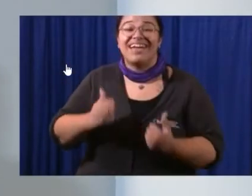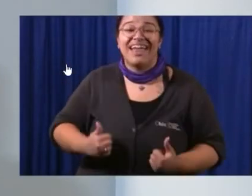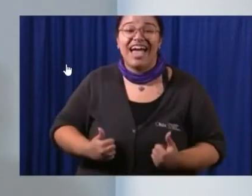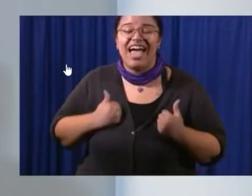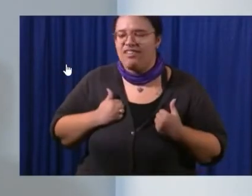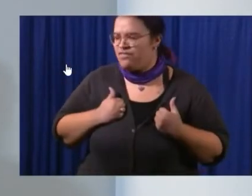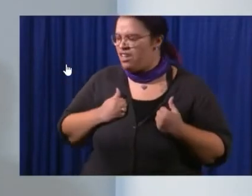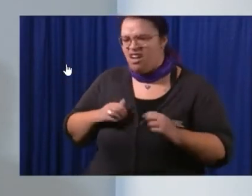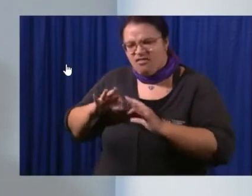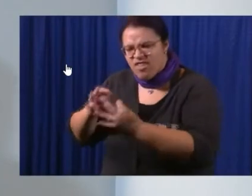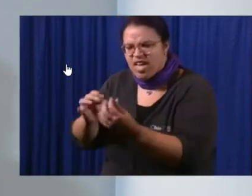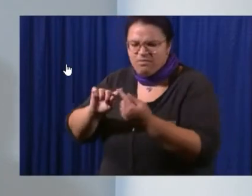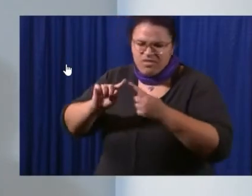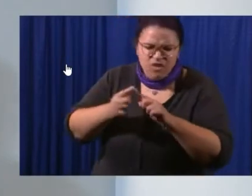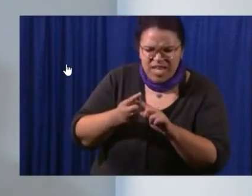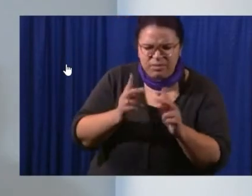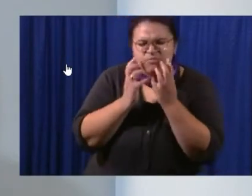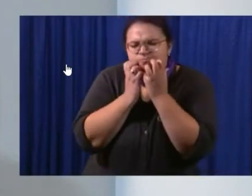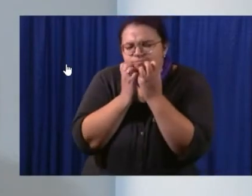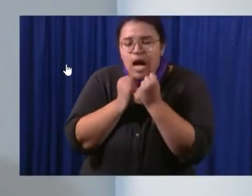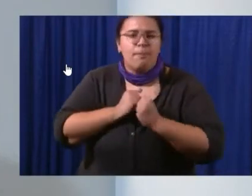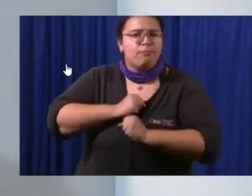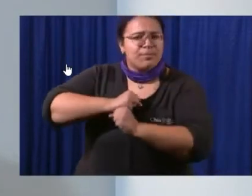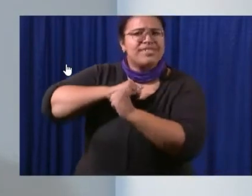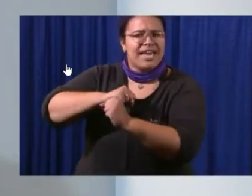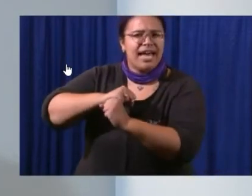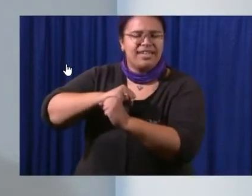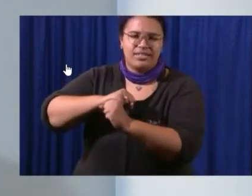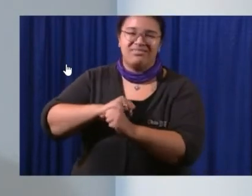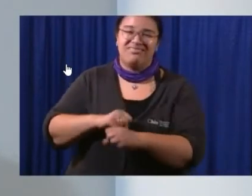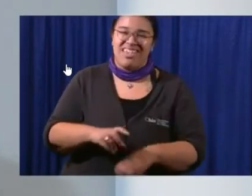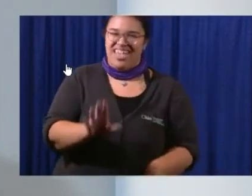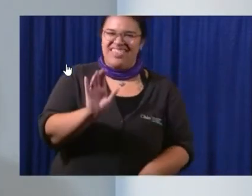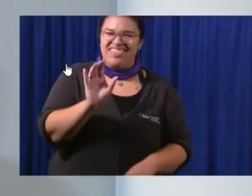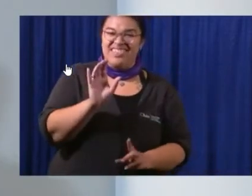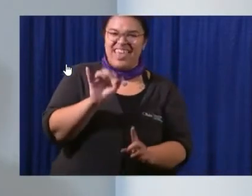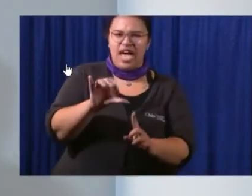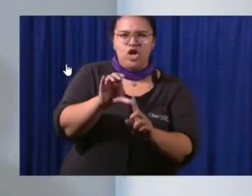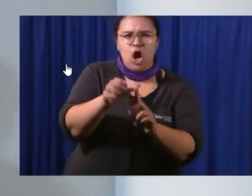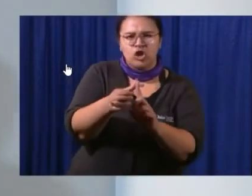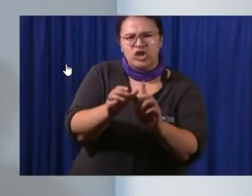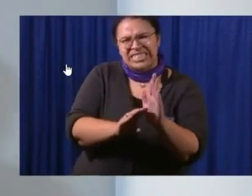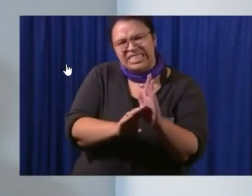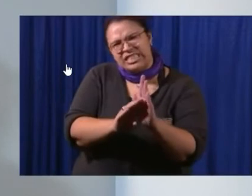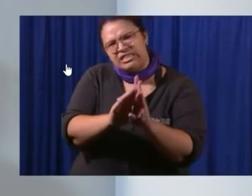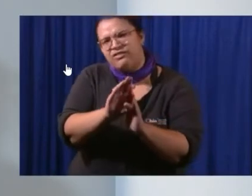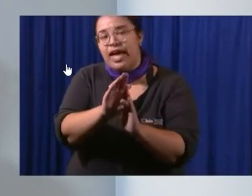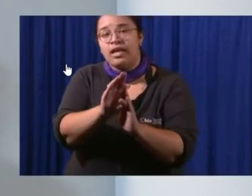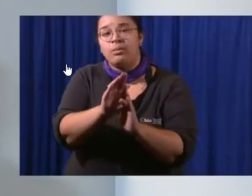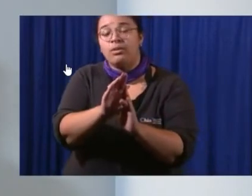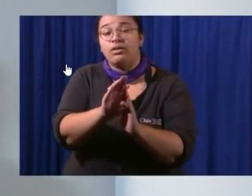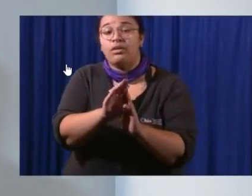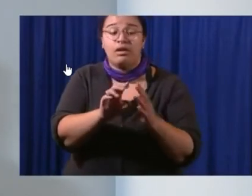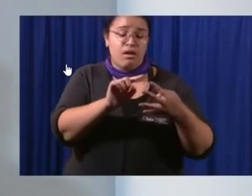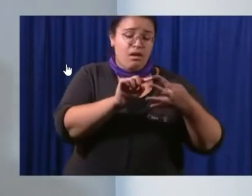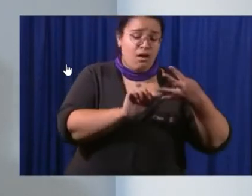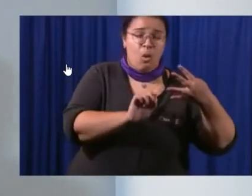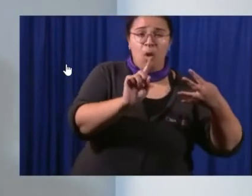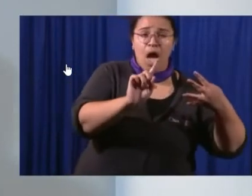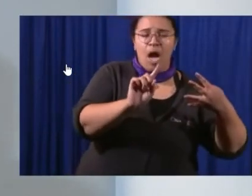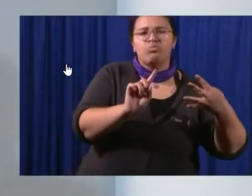family, friends, and loved ones. And so that's a culture that we want to develop beyond your color code. Wearing a face